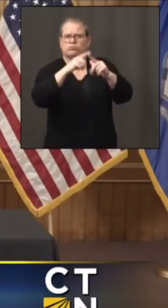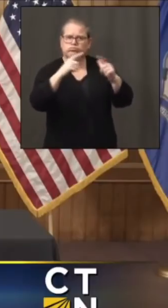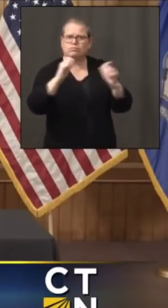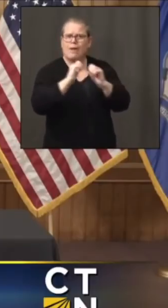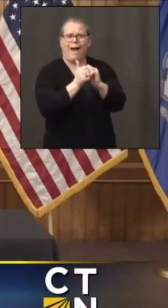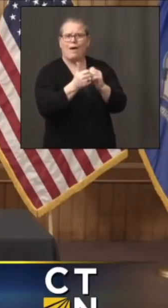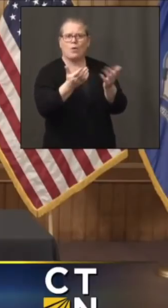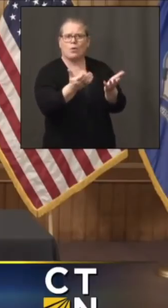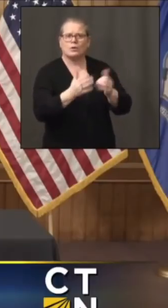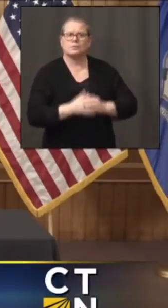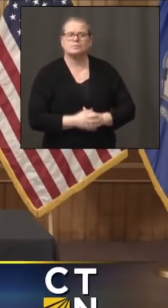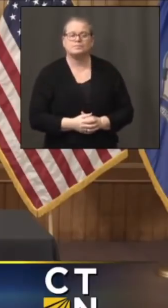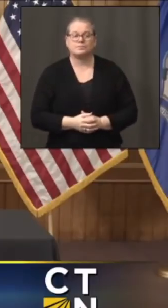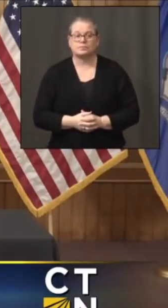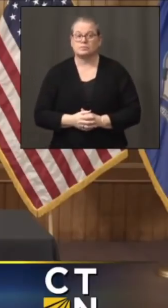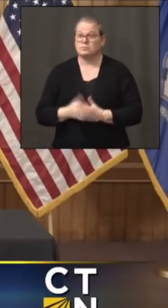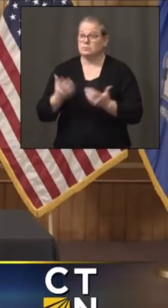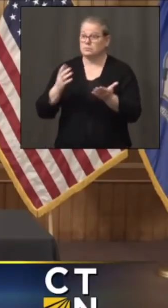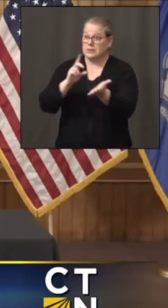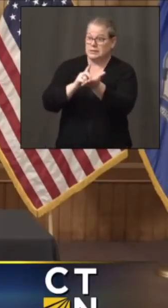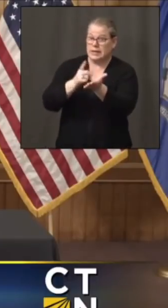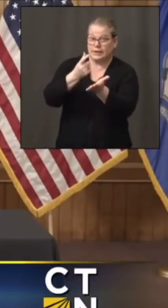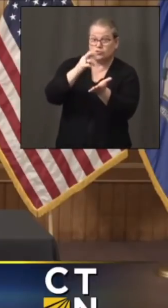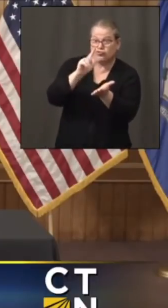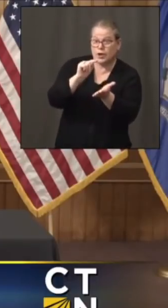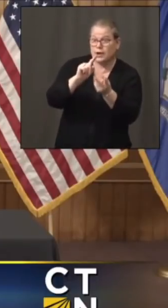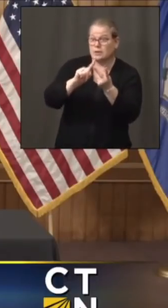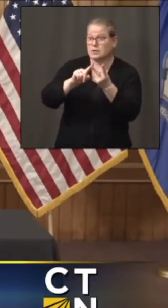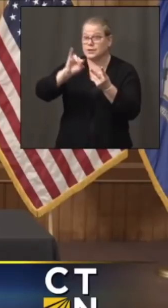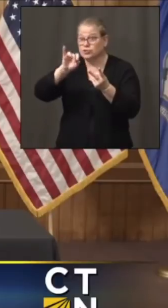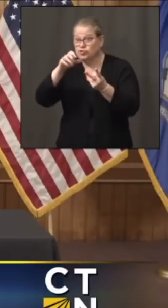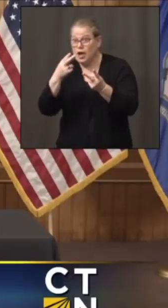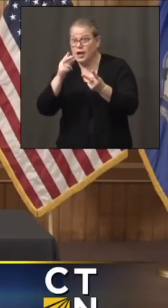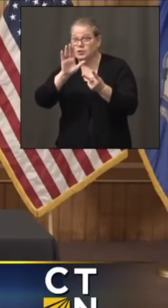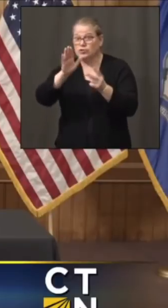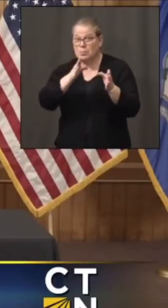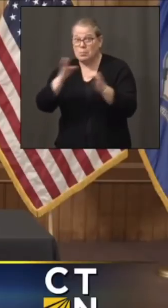You know that, Josh or Dr. Grant? So the state has a